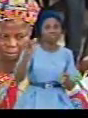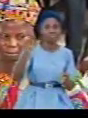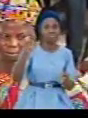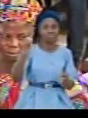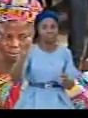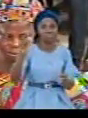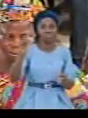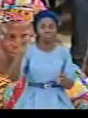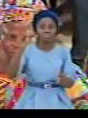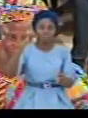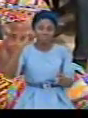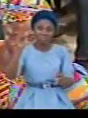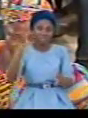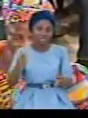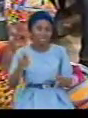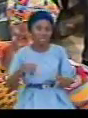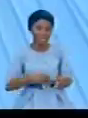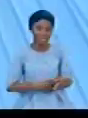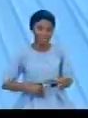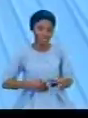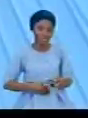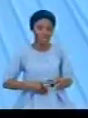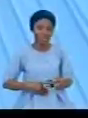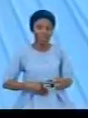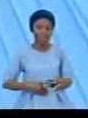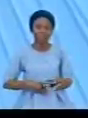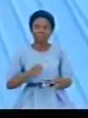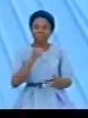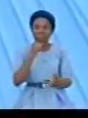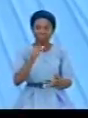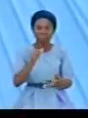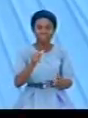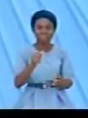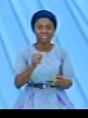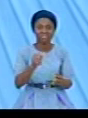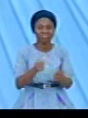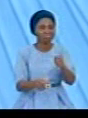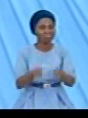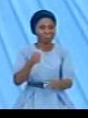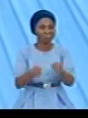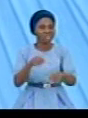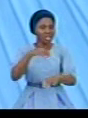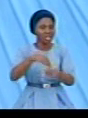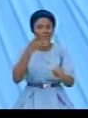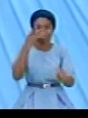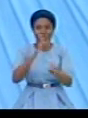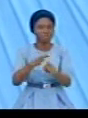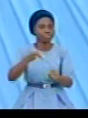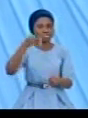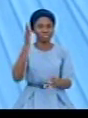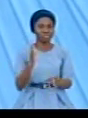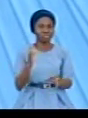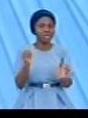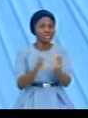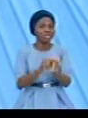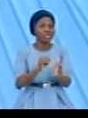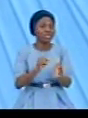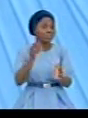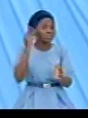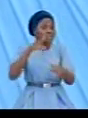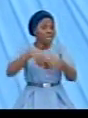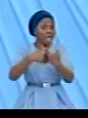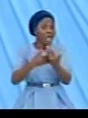promise of God through unbelief. That's how Abraham overcame. That's how you are going to overcome.